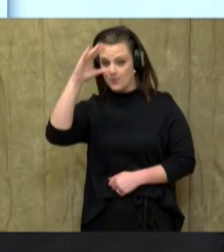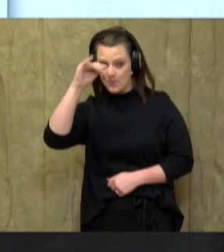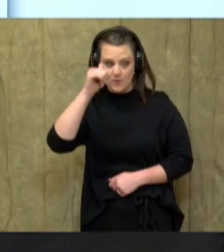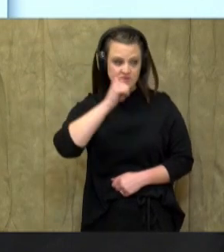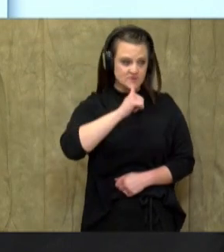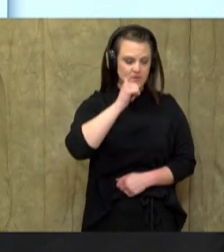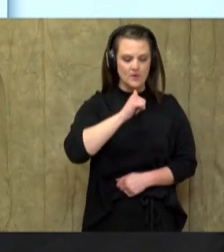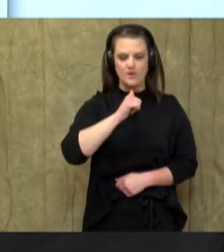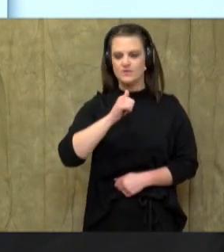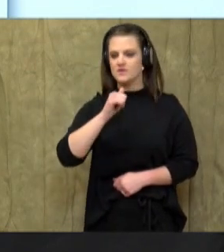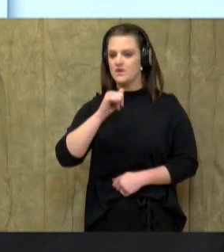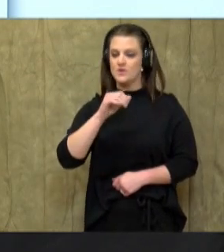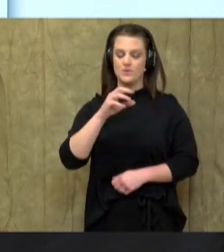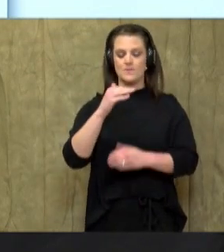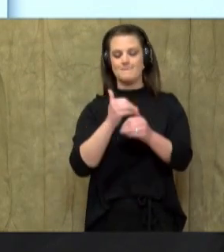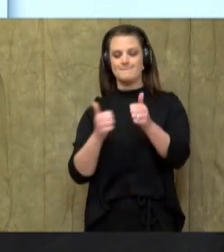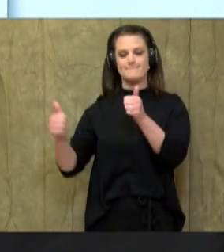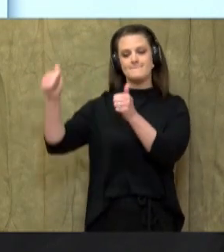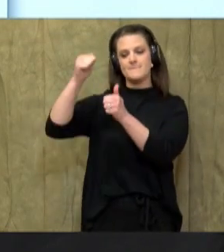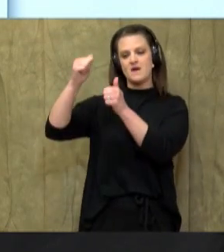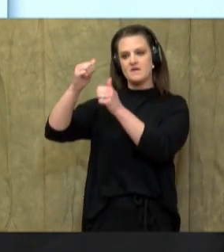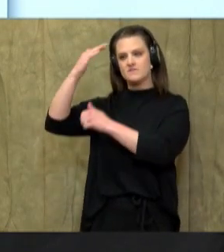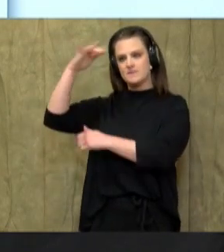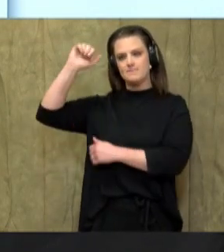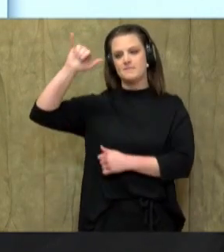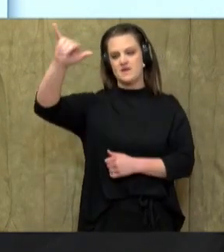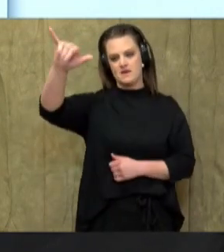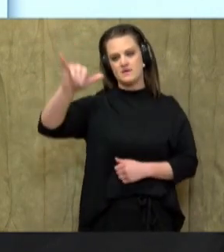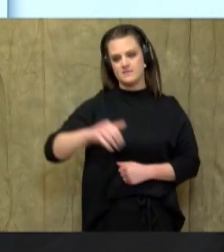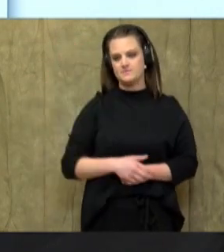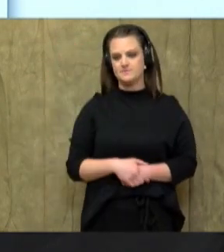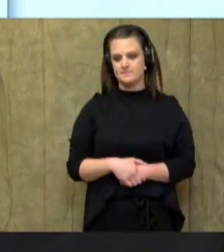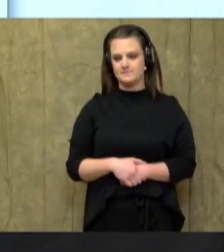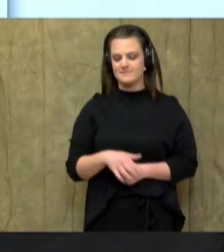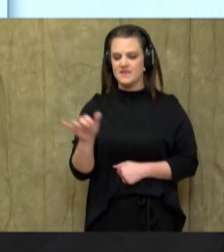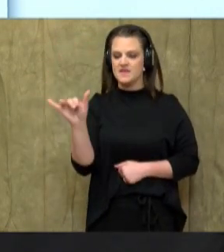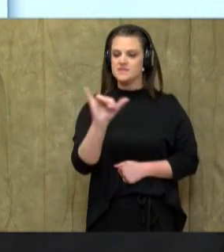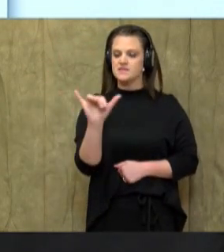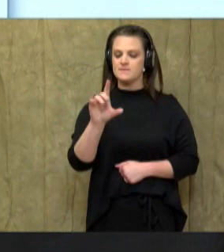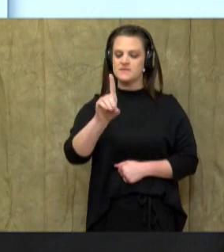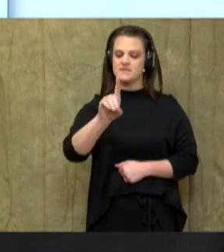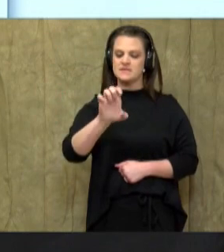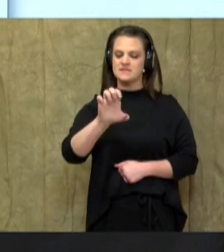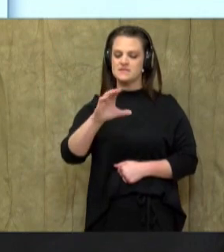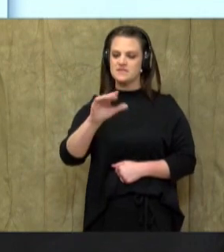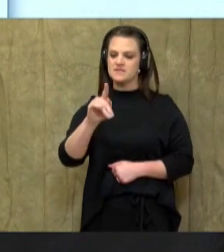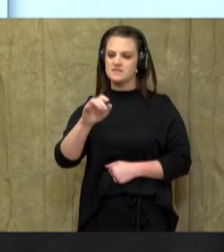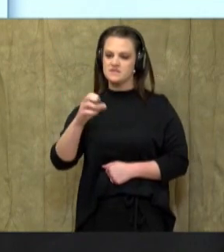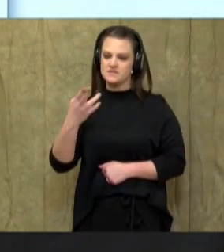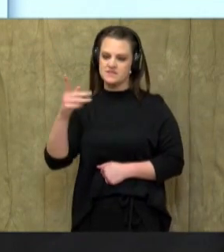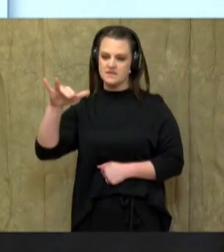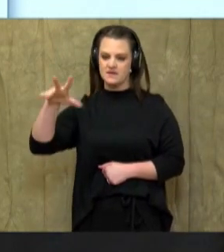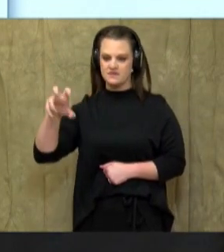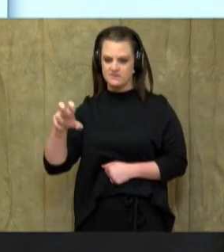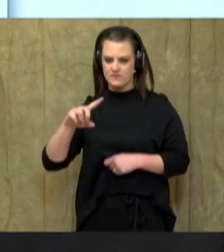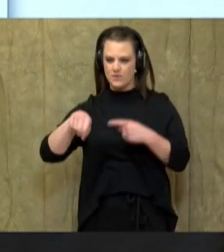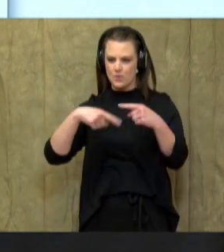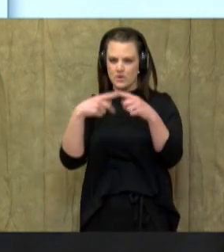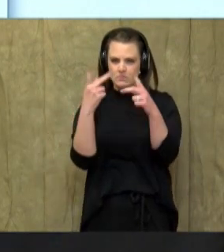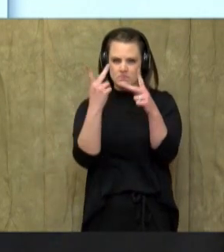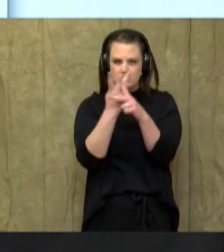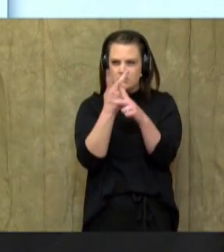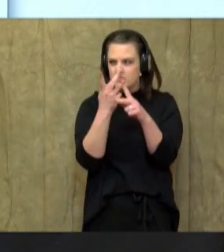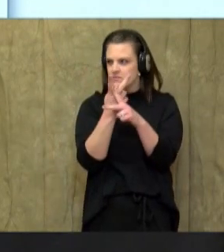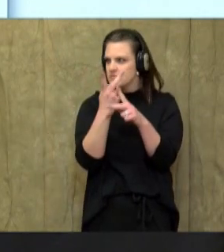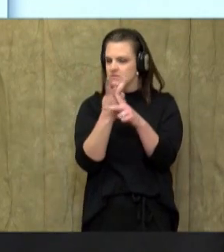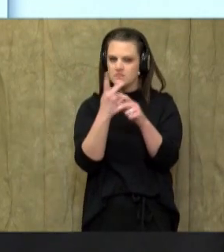and beyond what the author is telling you, just like a detective has to when he or she is solving